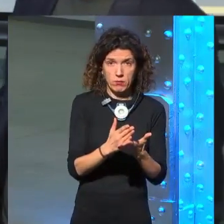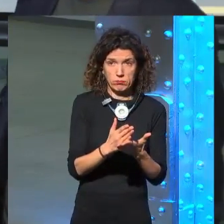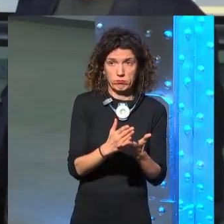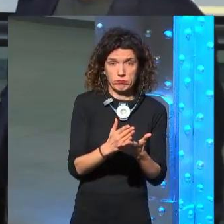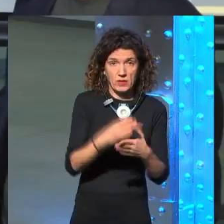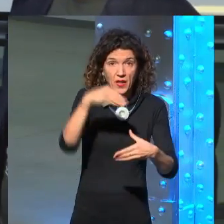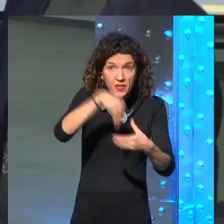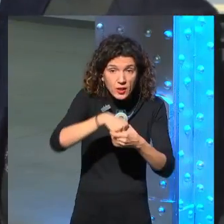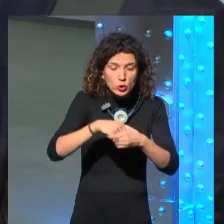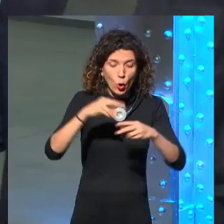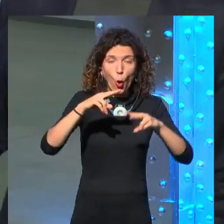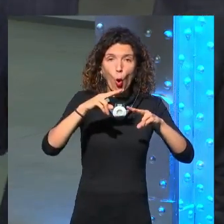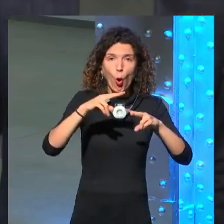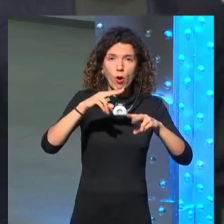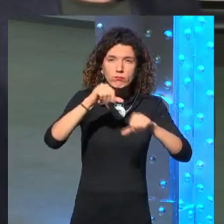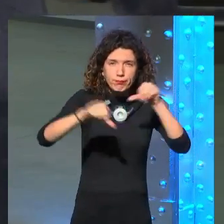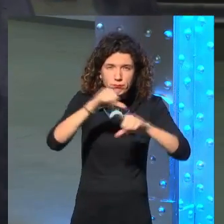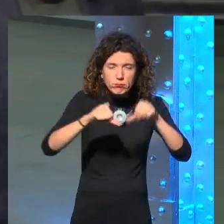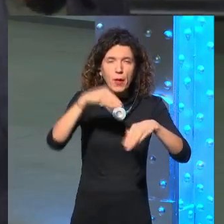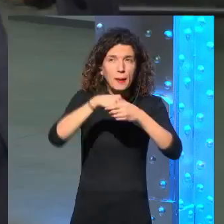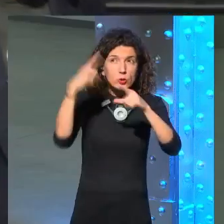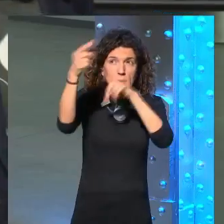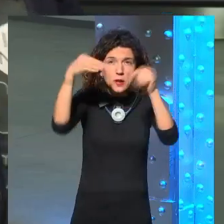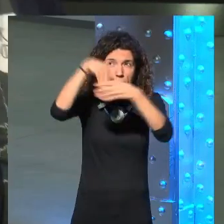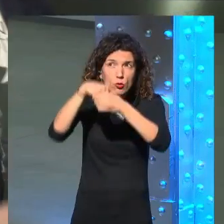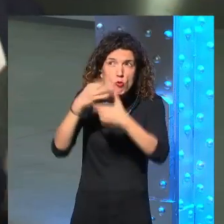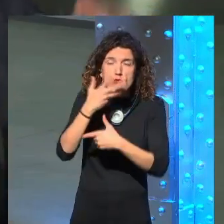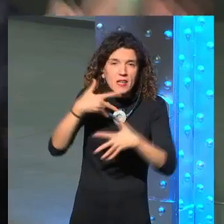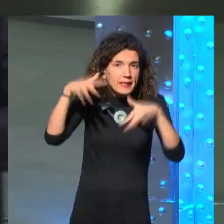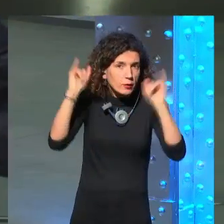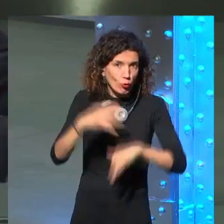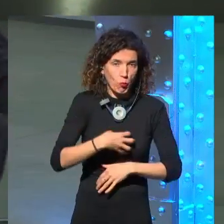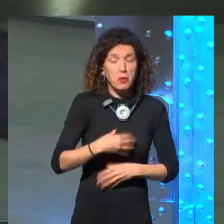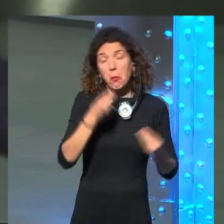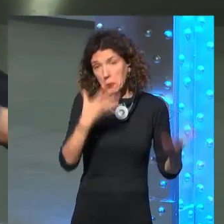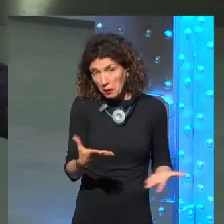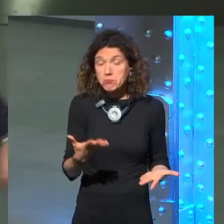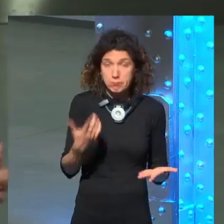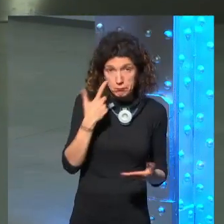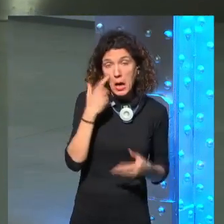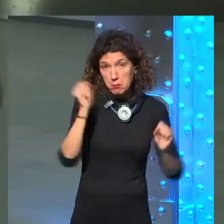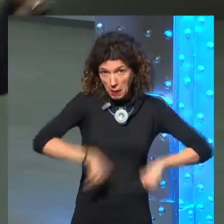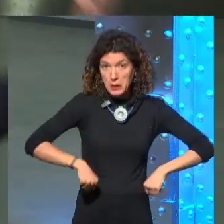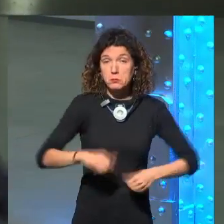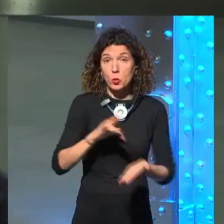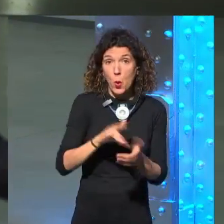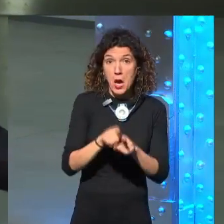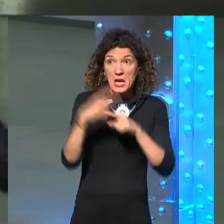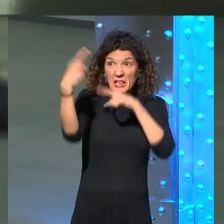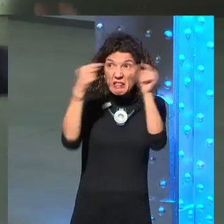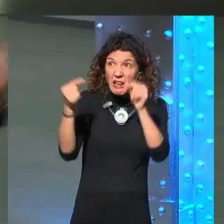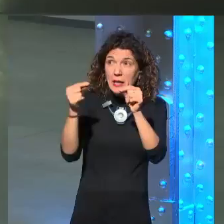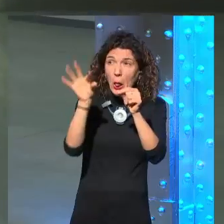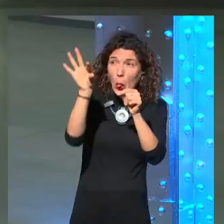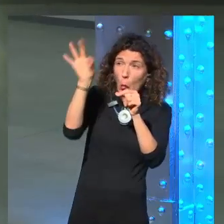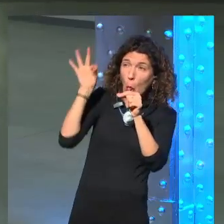of stars. And you might think, well, that's fair enough. You know, how can you go to a star, dig a bit of it out, take it back to the